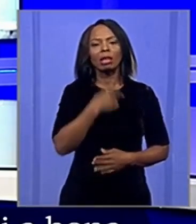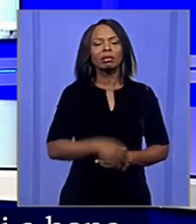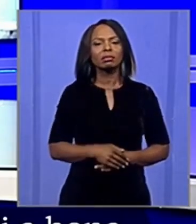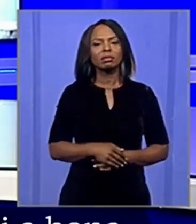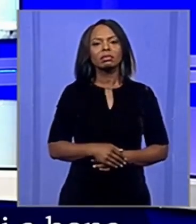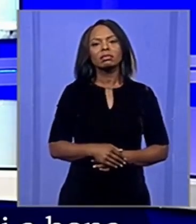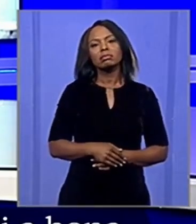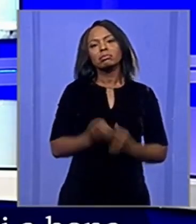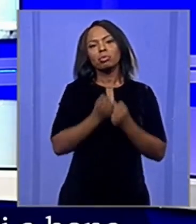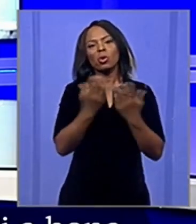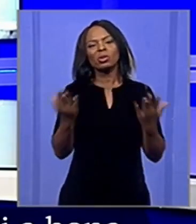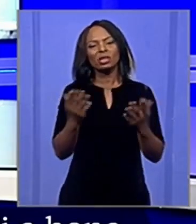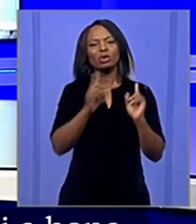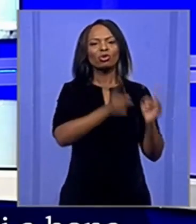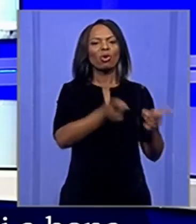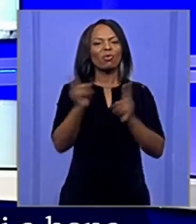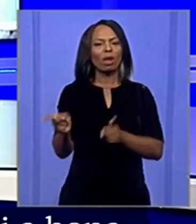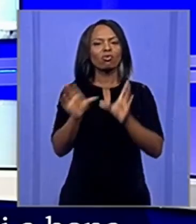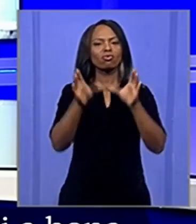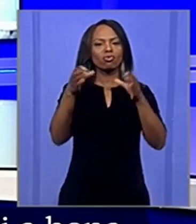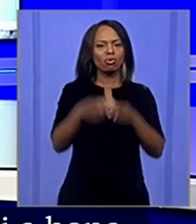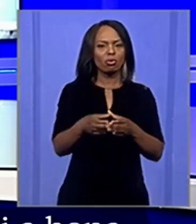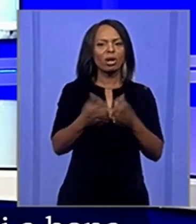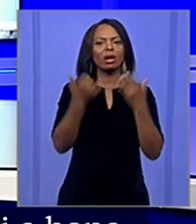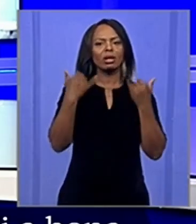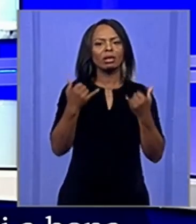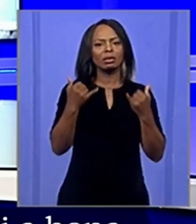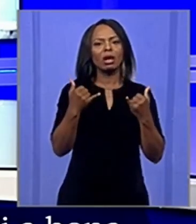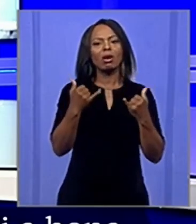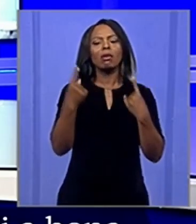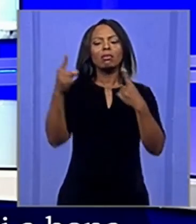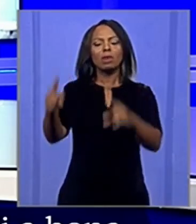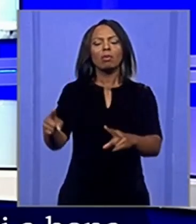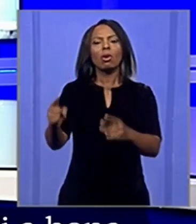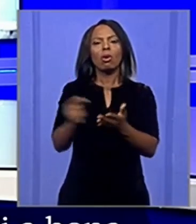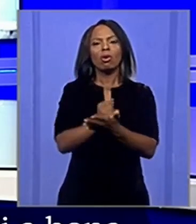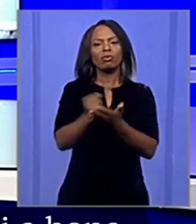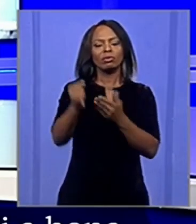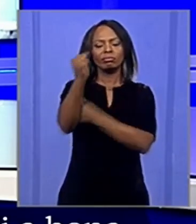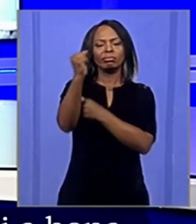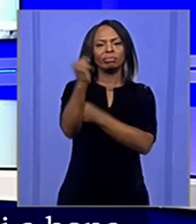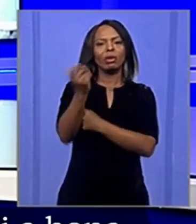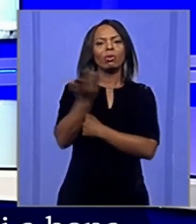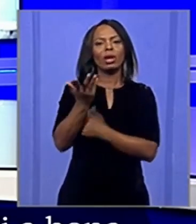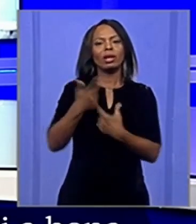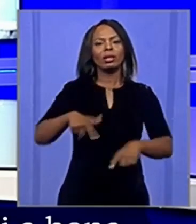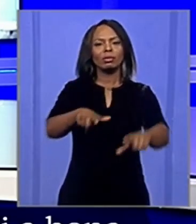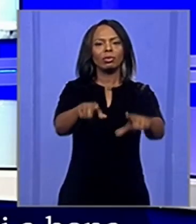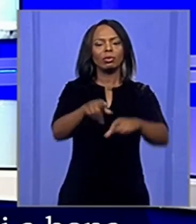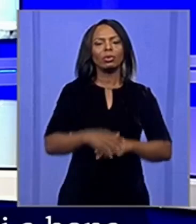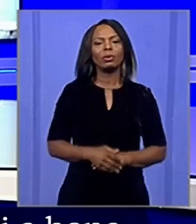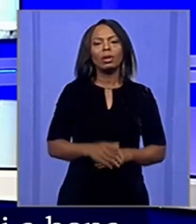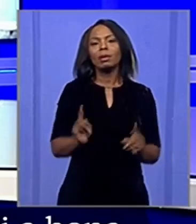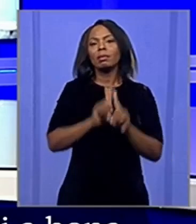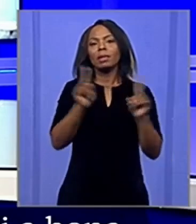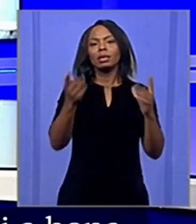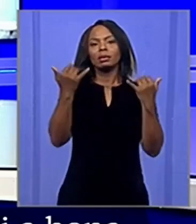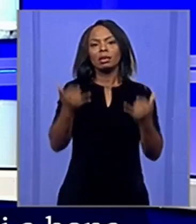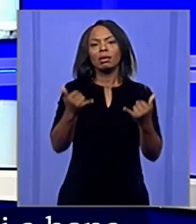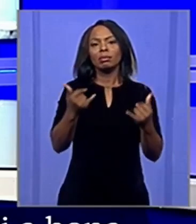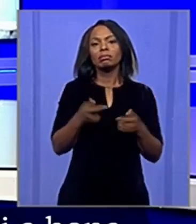ditokololo tsa di-stockfele ba tswelela go ema mela kwa kantorong ya poso kwa Polokwane kwa Limpopo mme ba sa busediwe tota ba